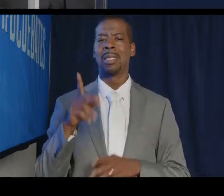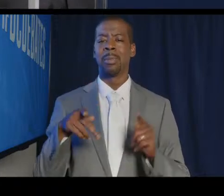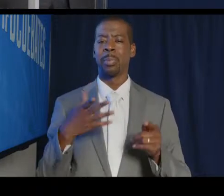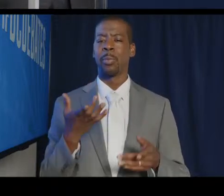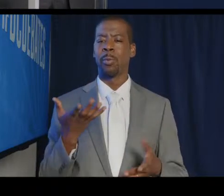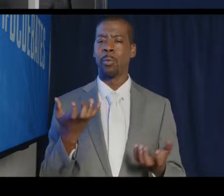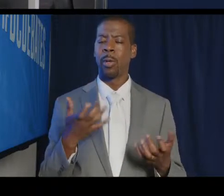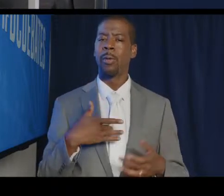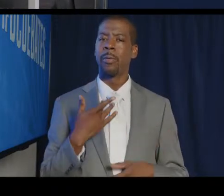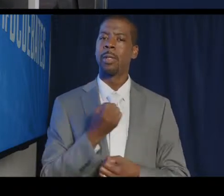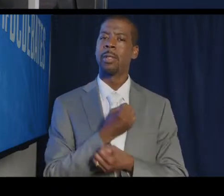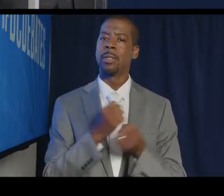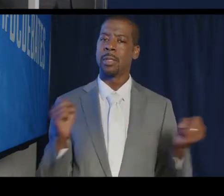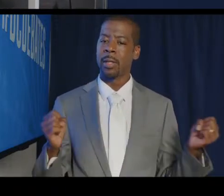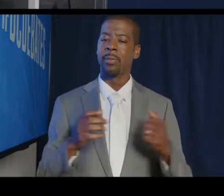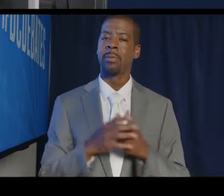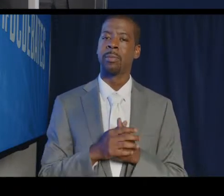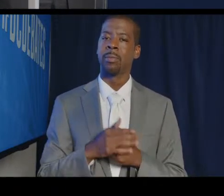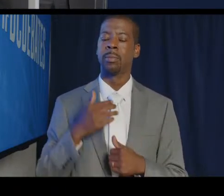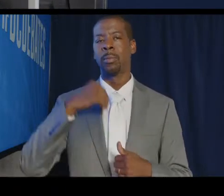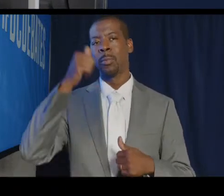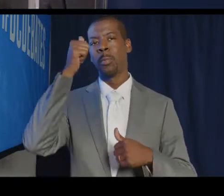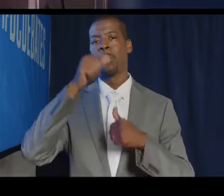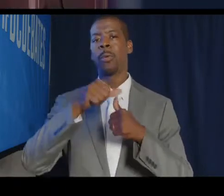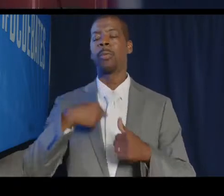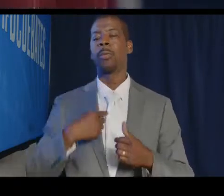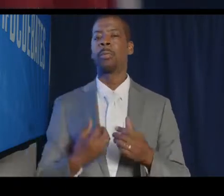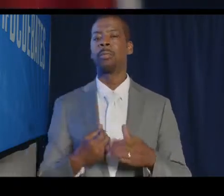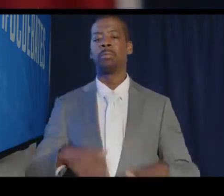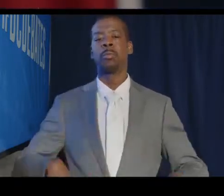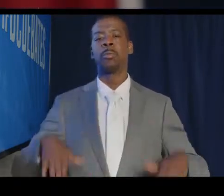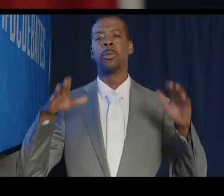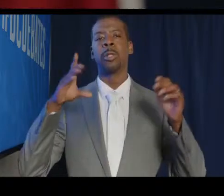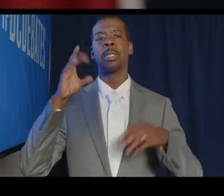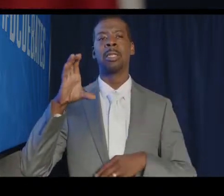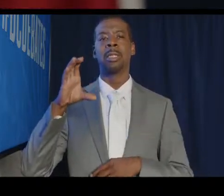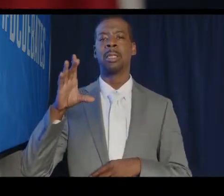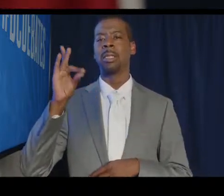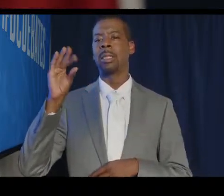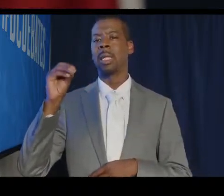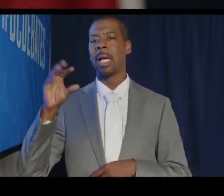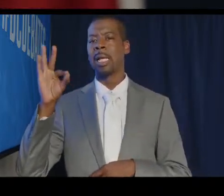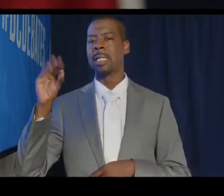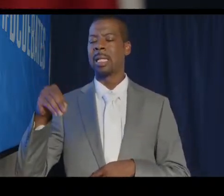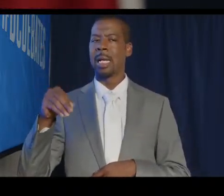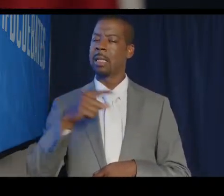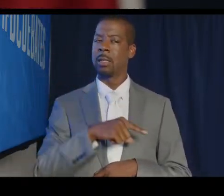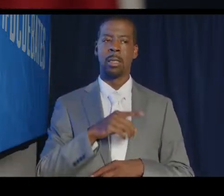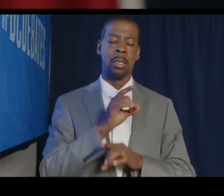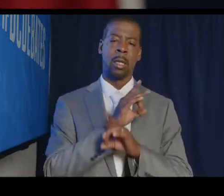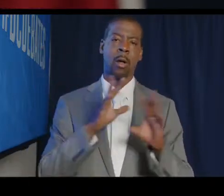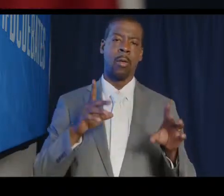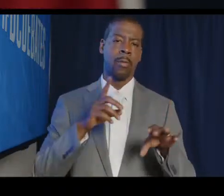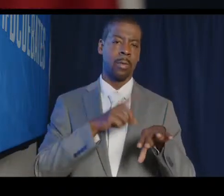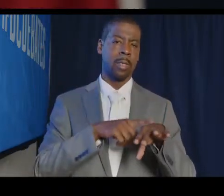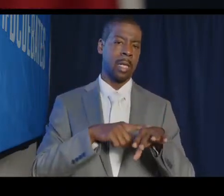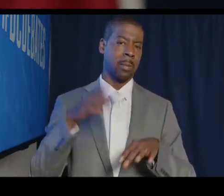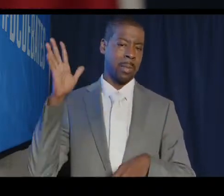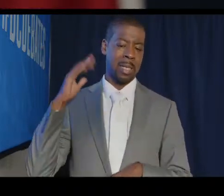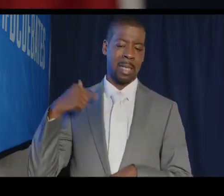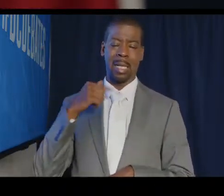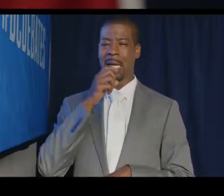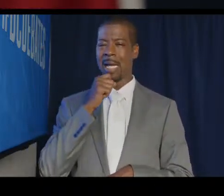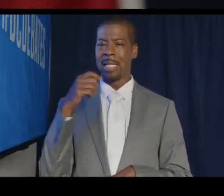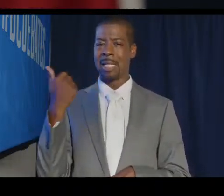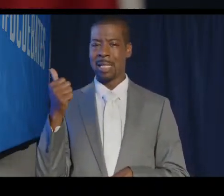safe. I remember growing up in DC in the 80s and 90s during the height of our violent crime area, being less than 10 years old and